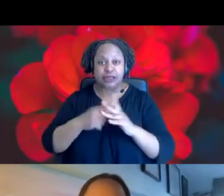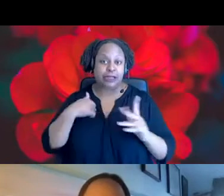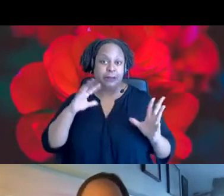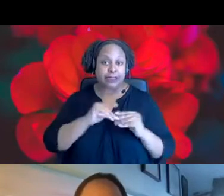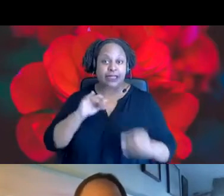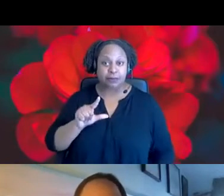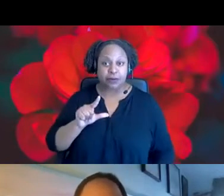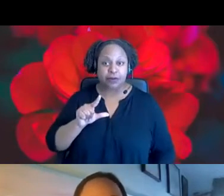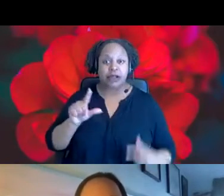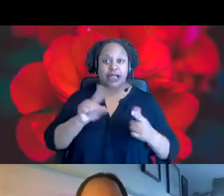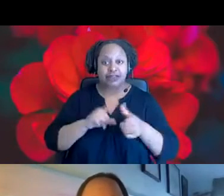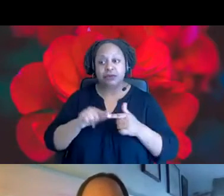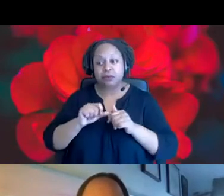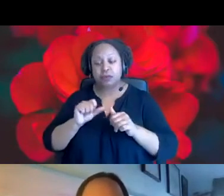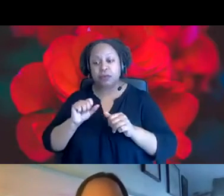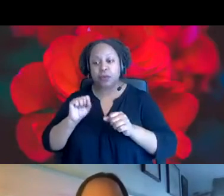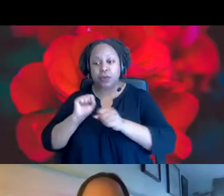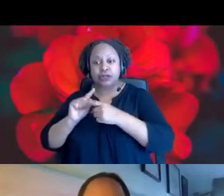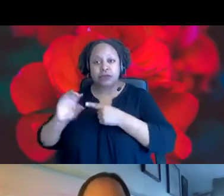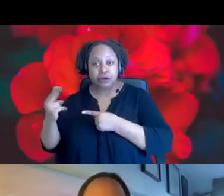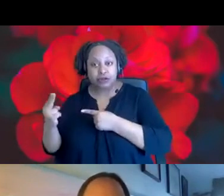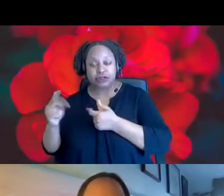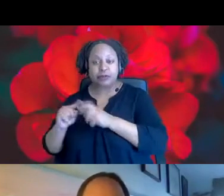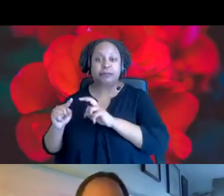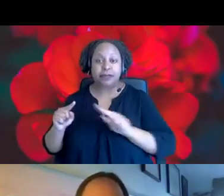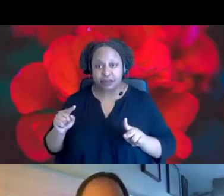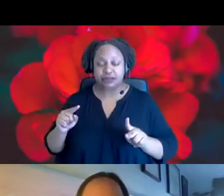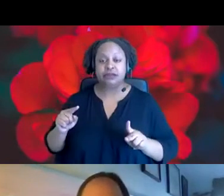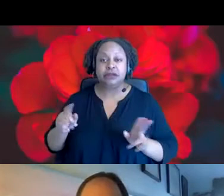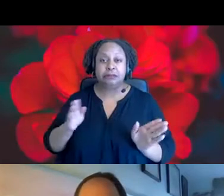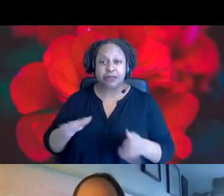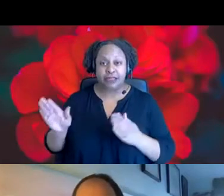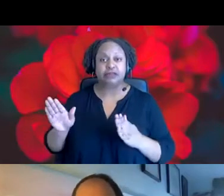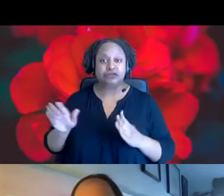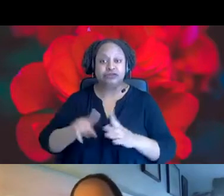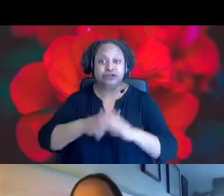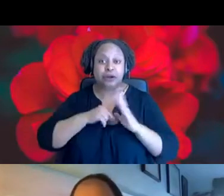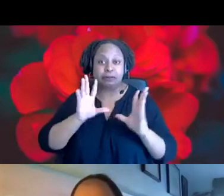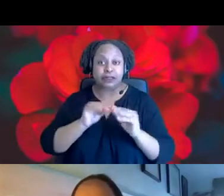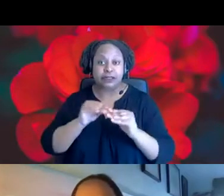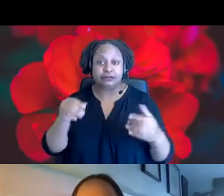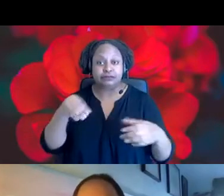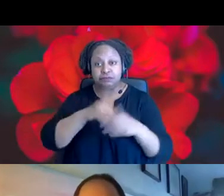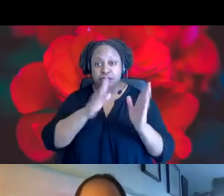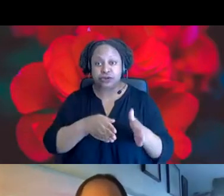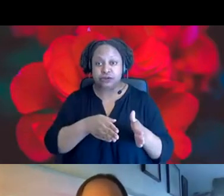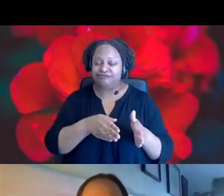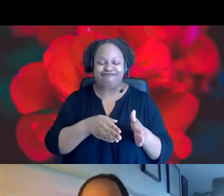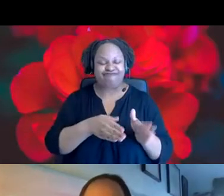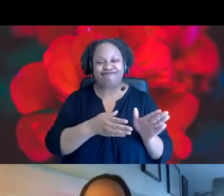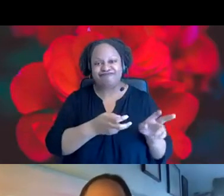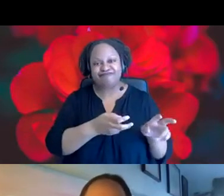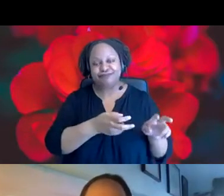I was doing a gig until March when I was back in town and we had meant to start our meetings. And so we had to move to